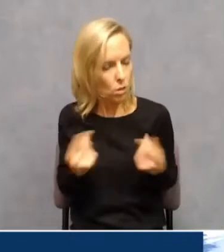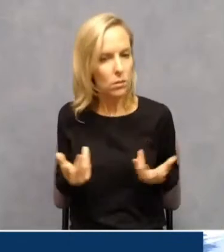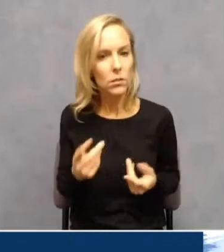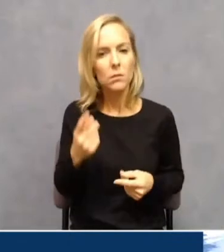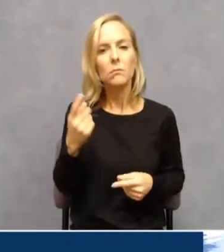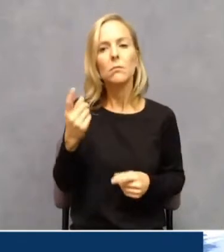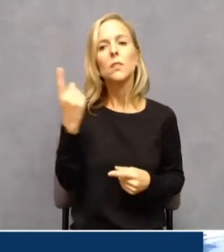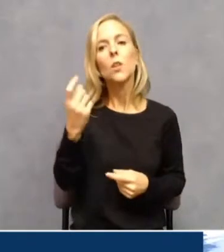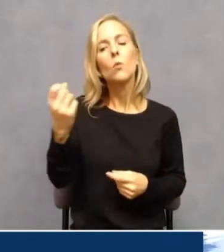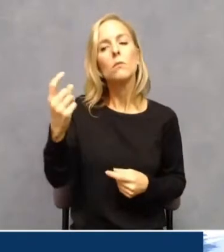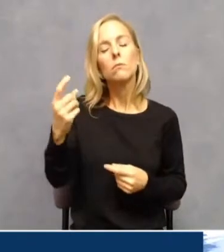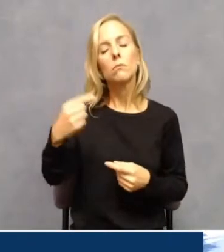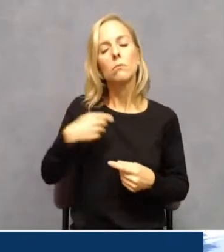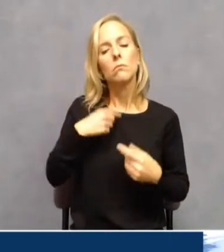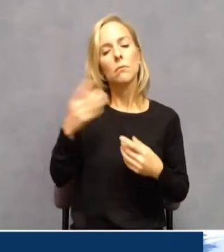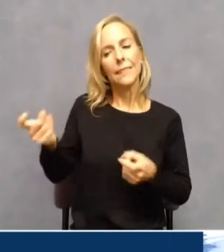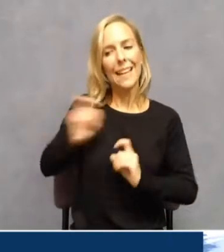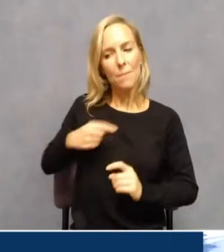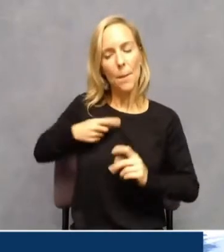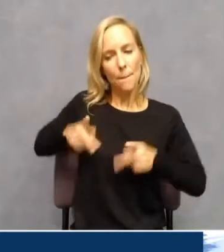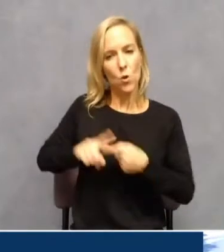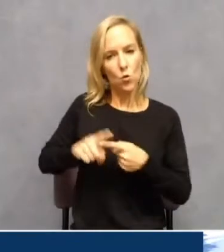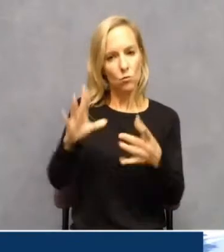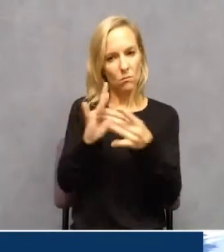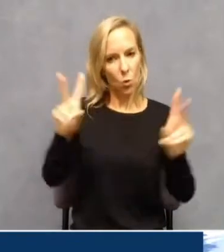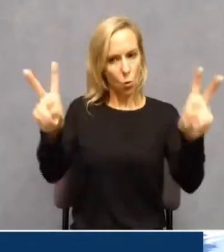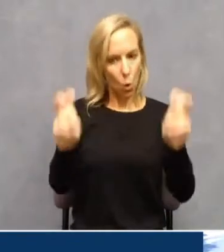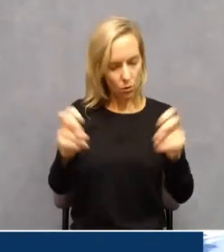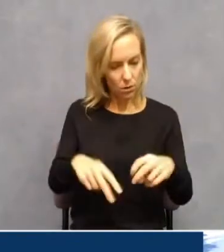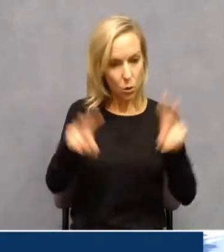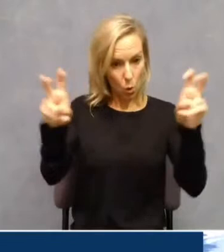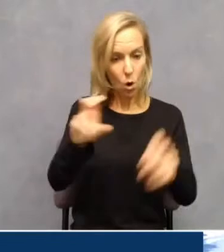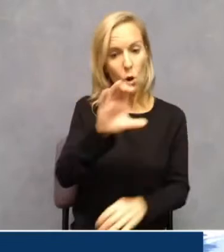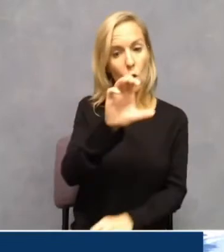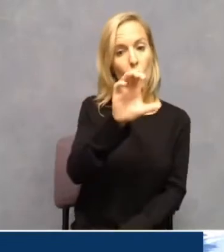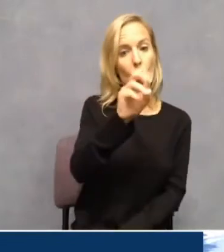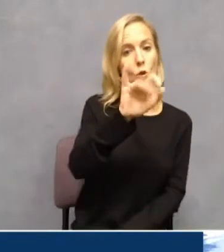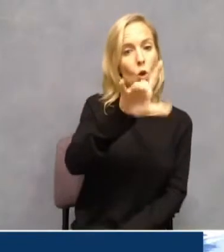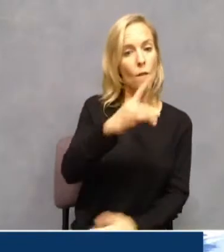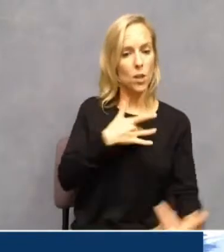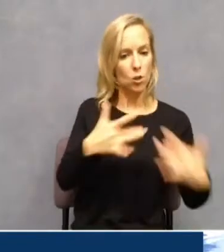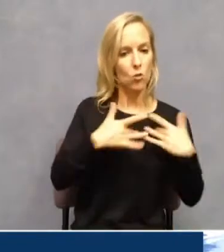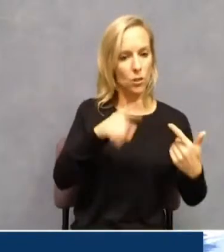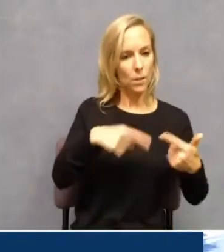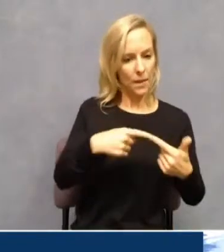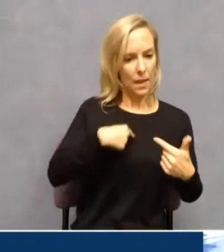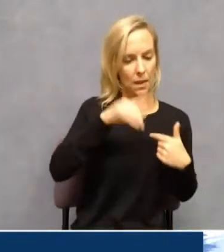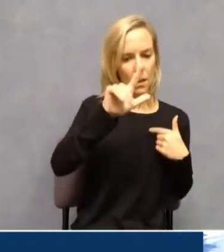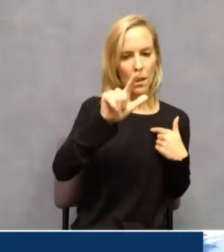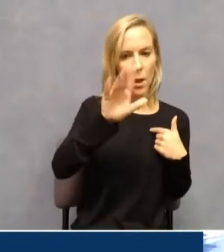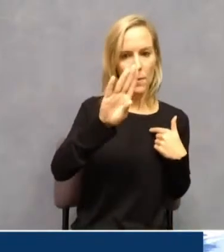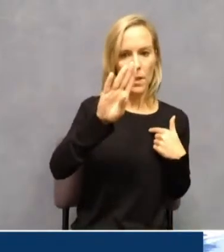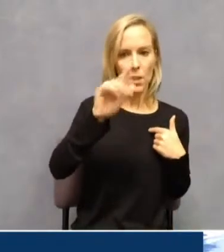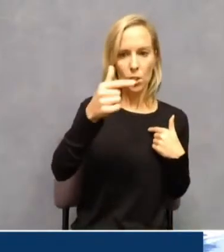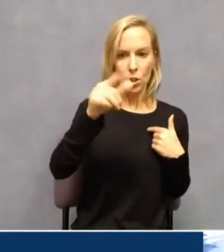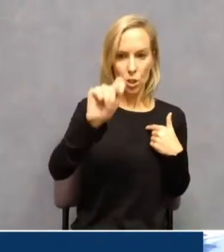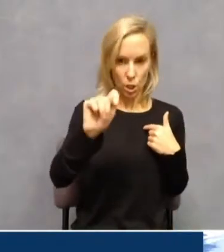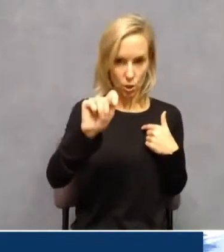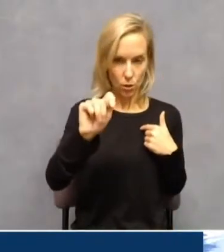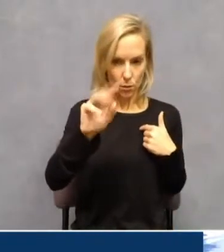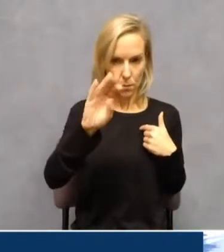these. One says, quote, "COVID concerns me as an LGBTQ male who saw too many die